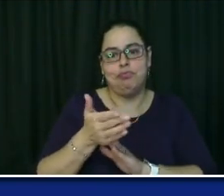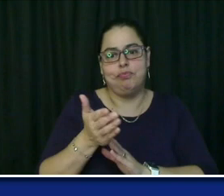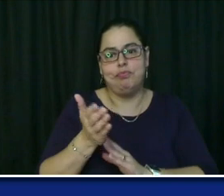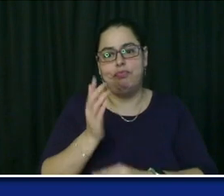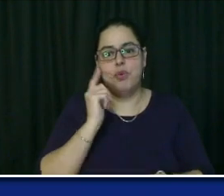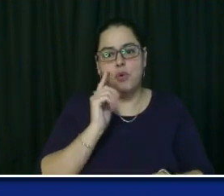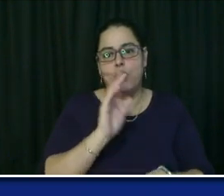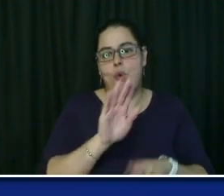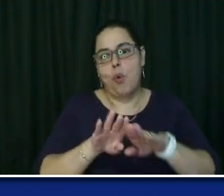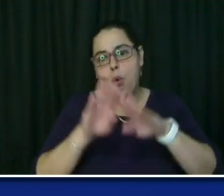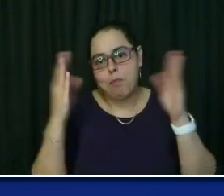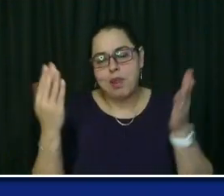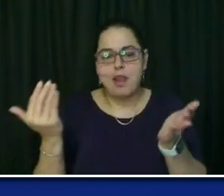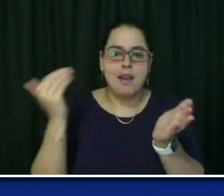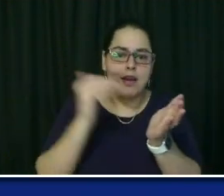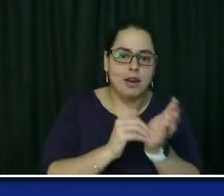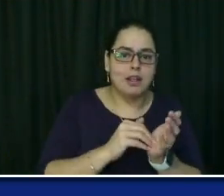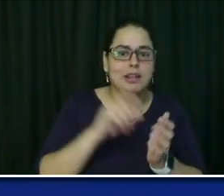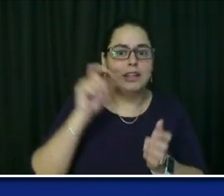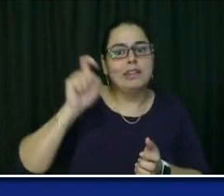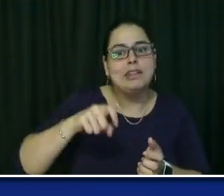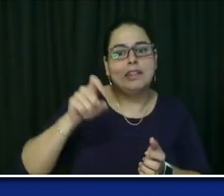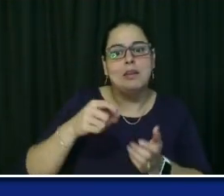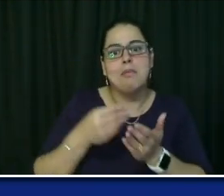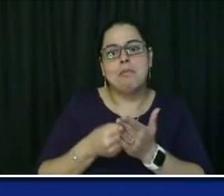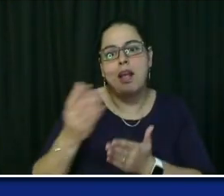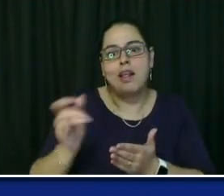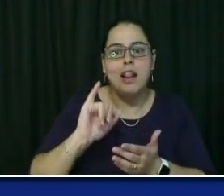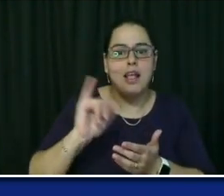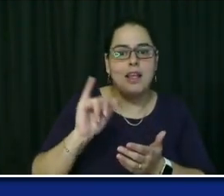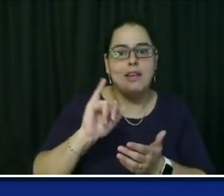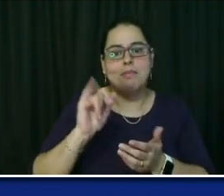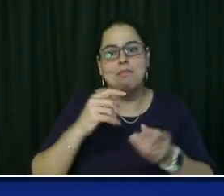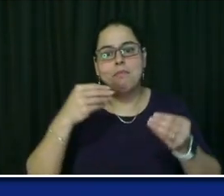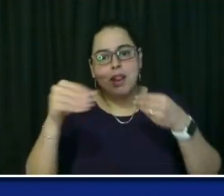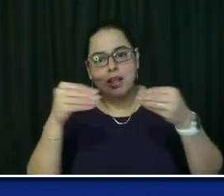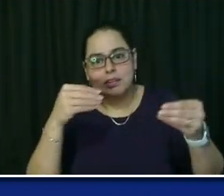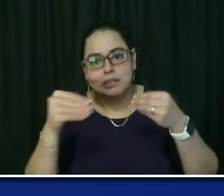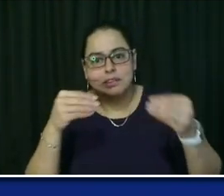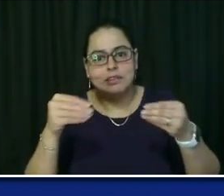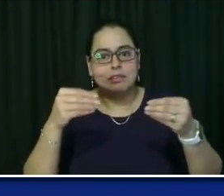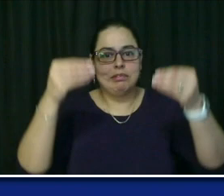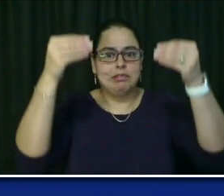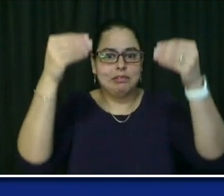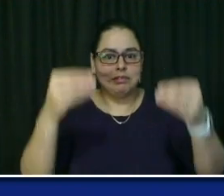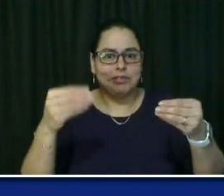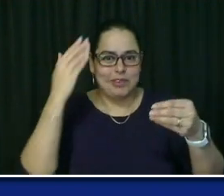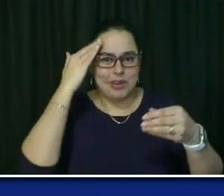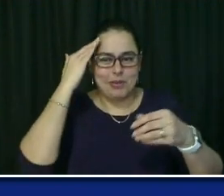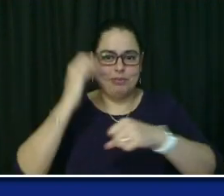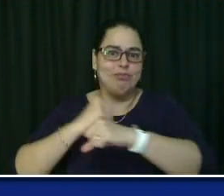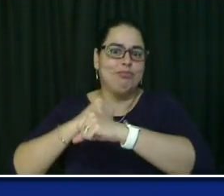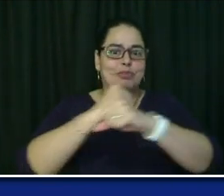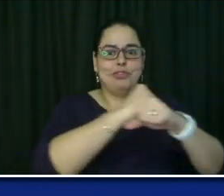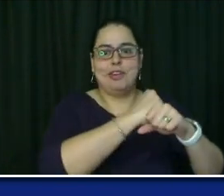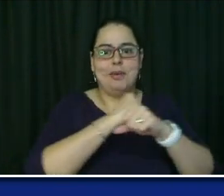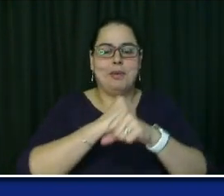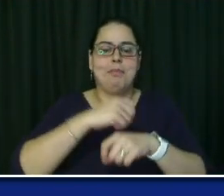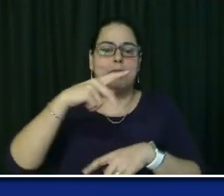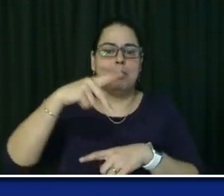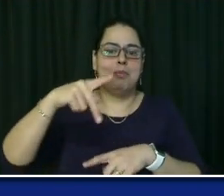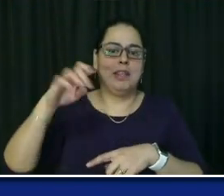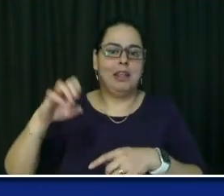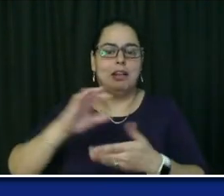the checkout line, or if they're a facility where people walk about and deal with product that they have to protect the